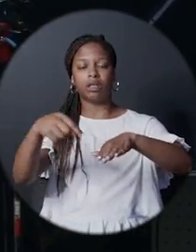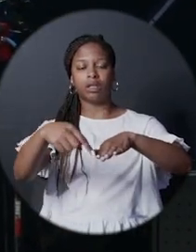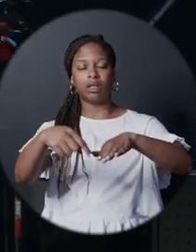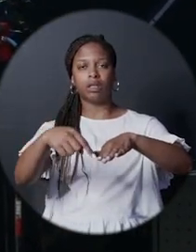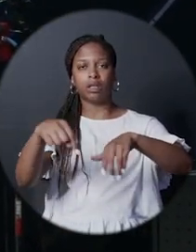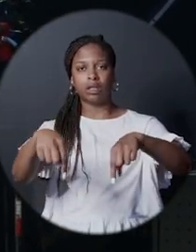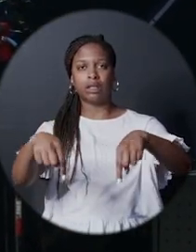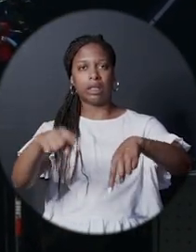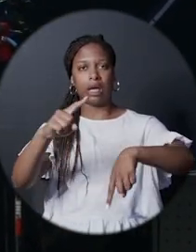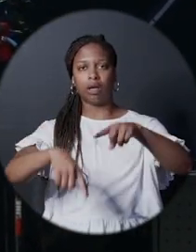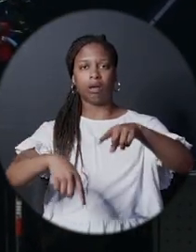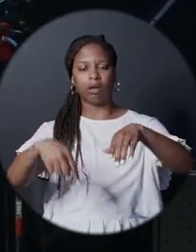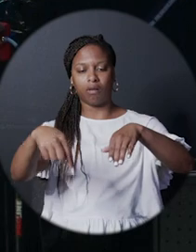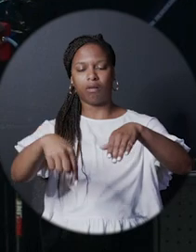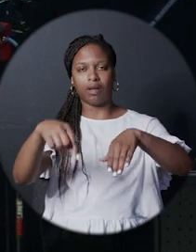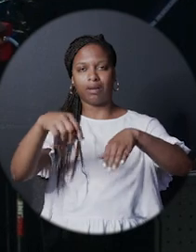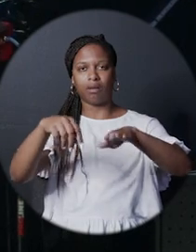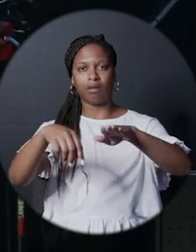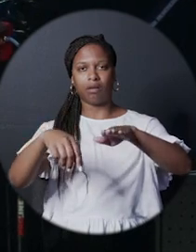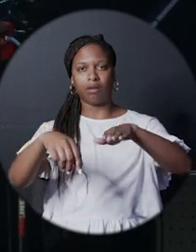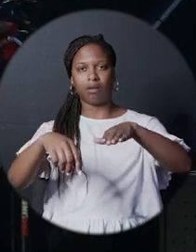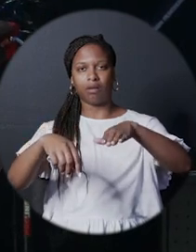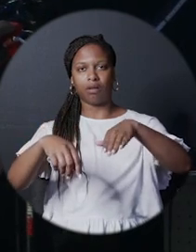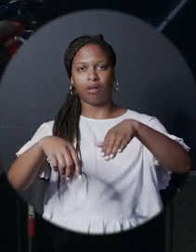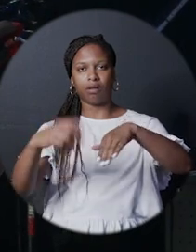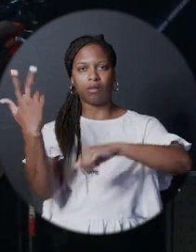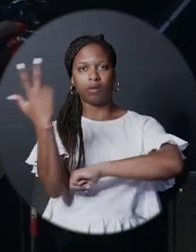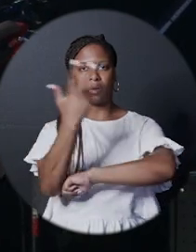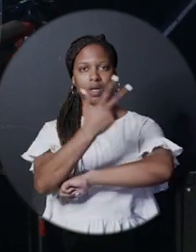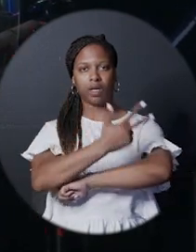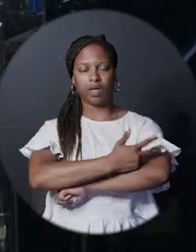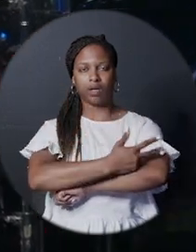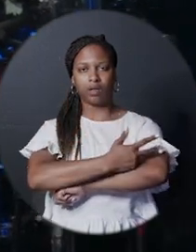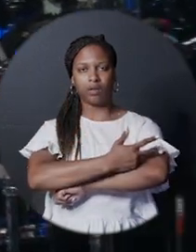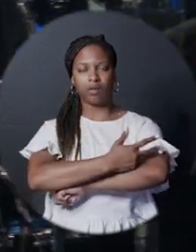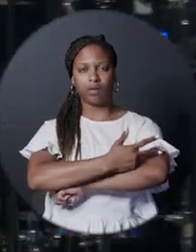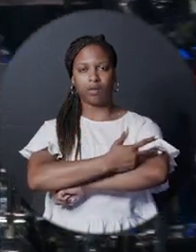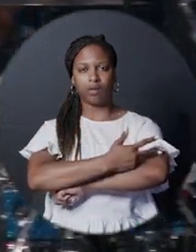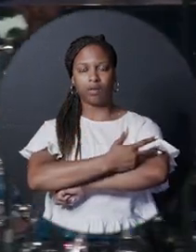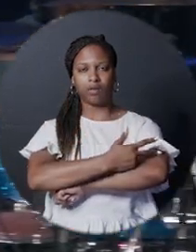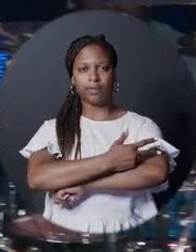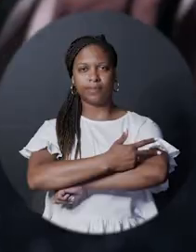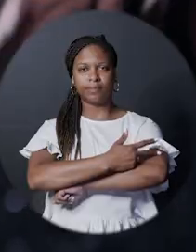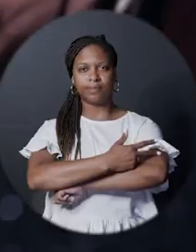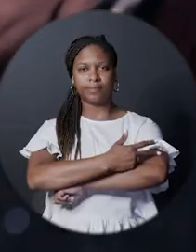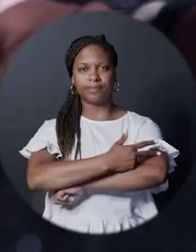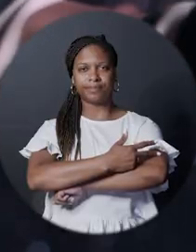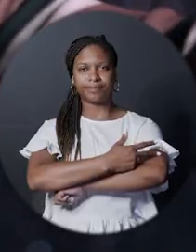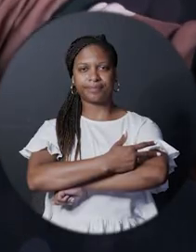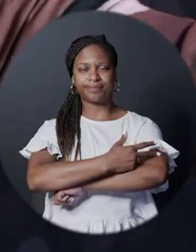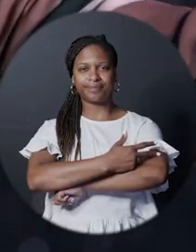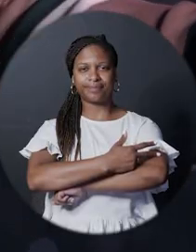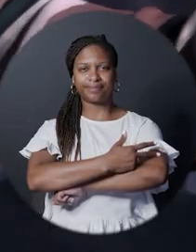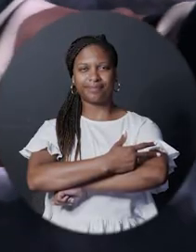up, and I couldn't get the foot down. So for 3 days,